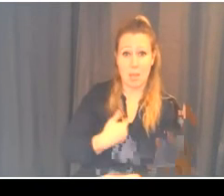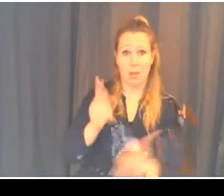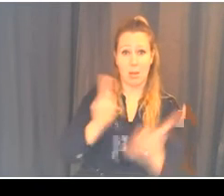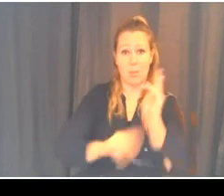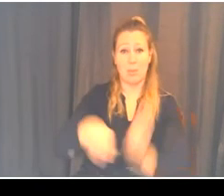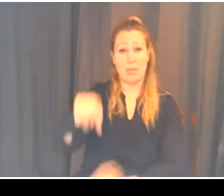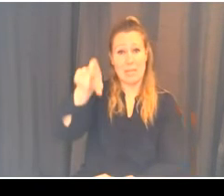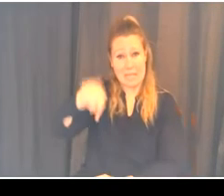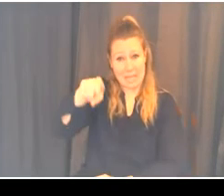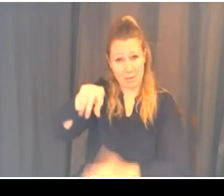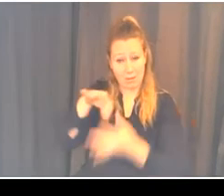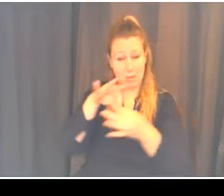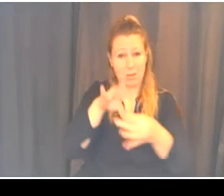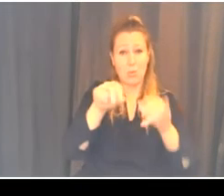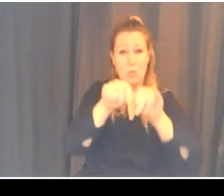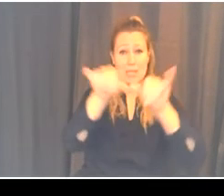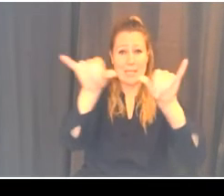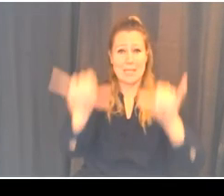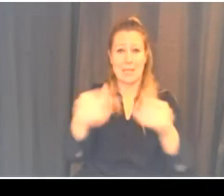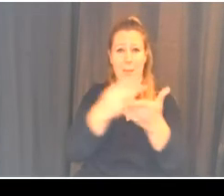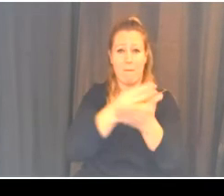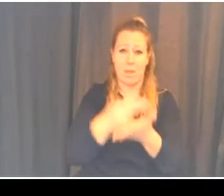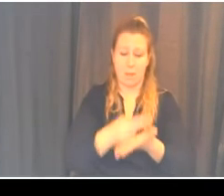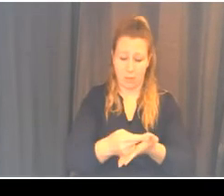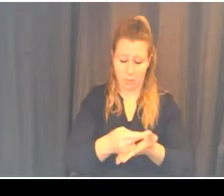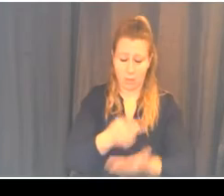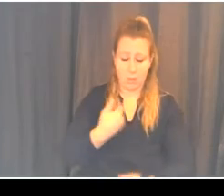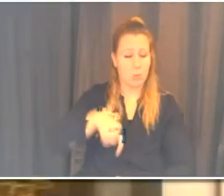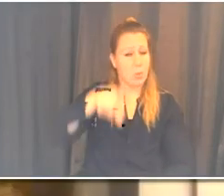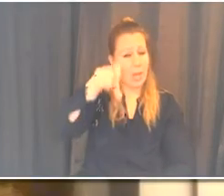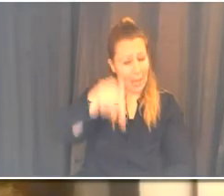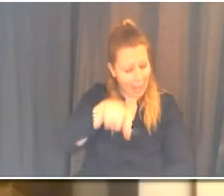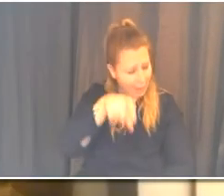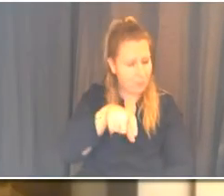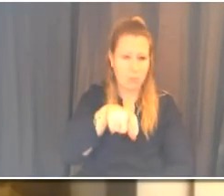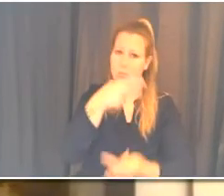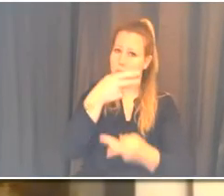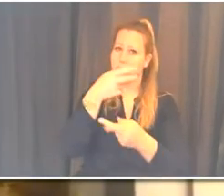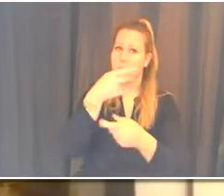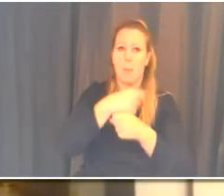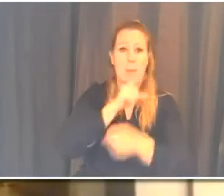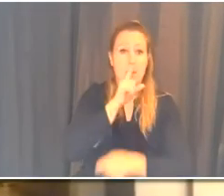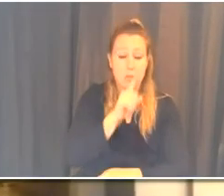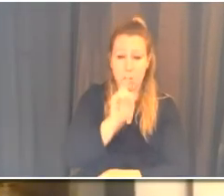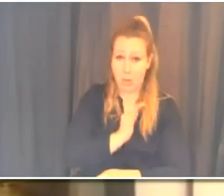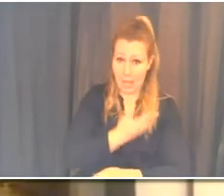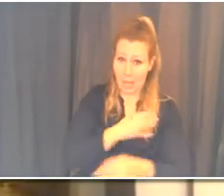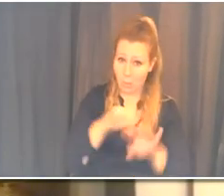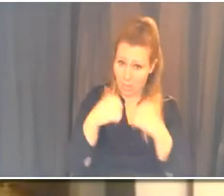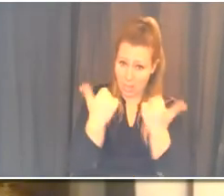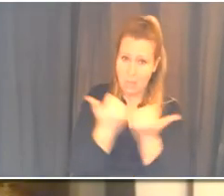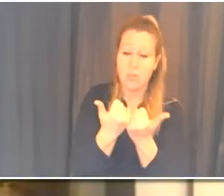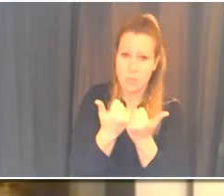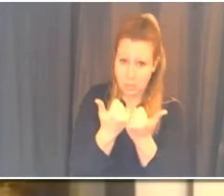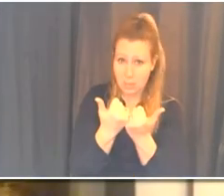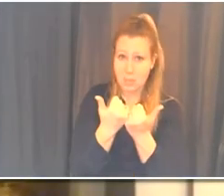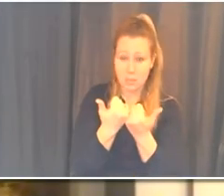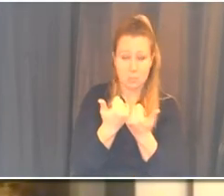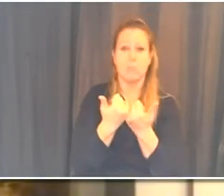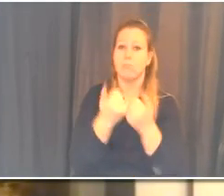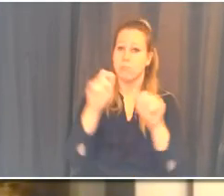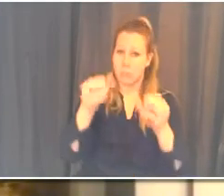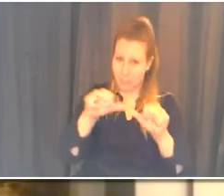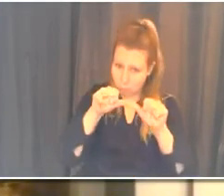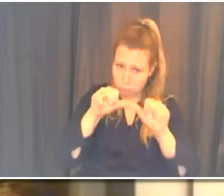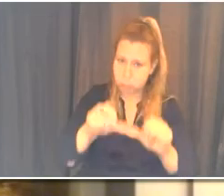thank you we do not have any council member question so we'll move to the next witness the next